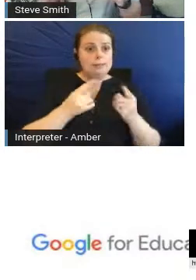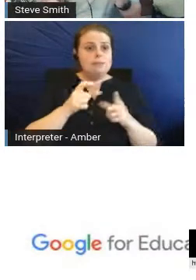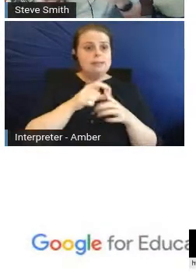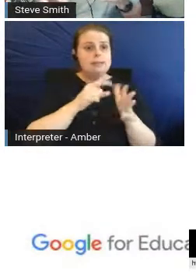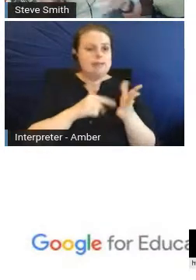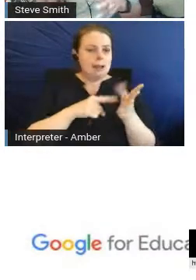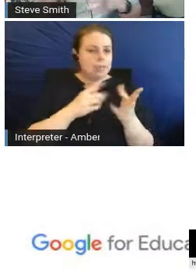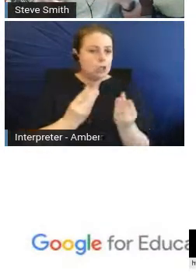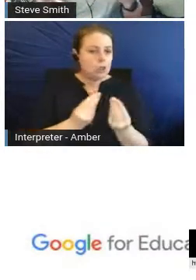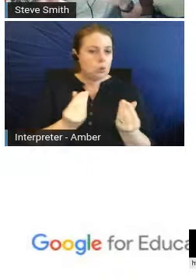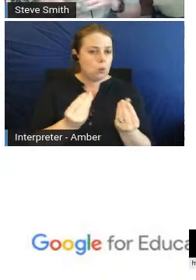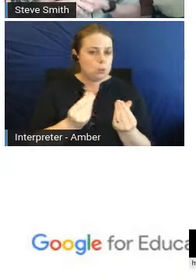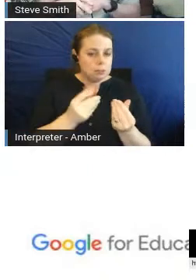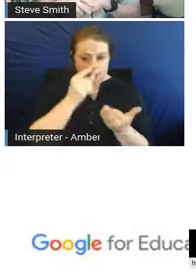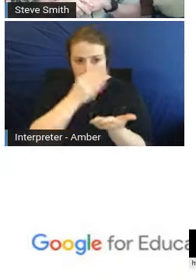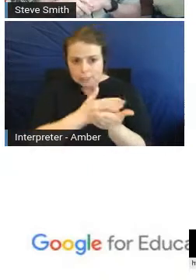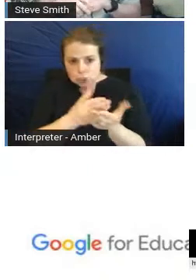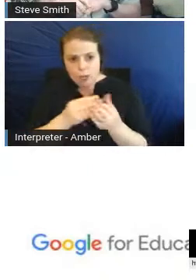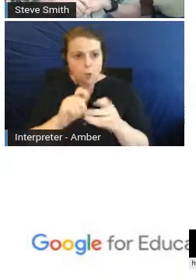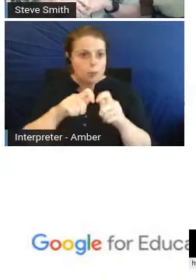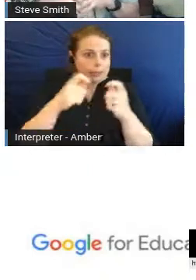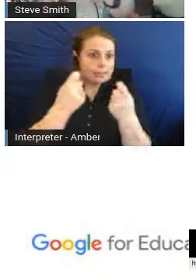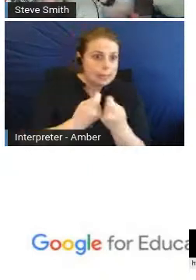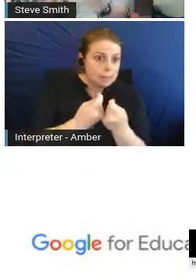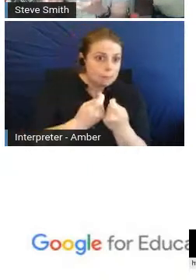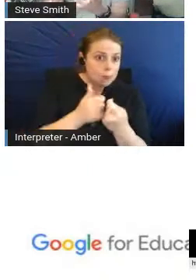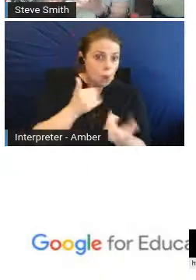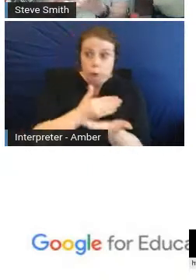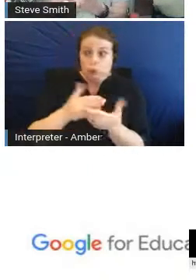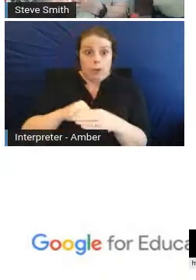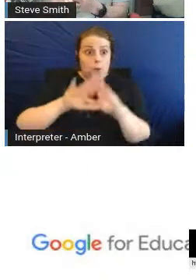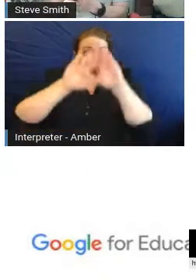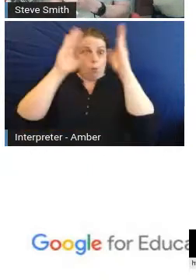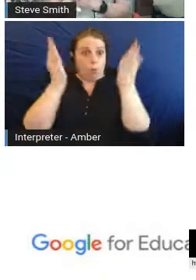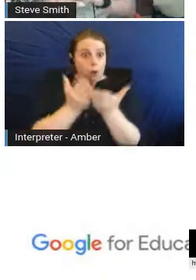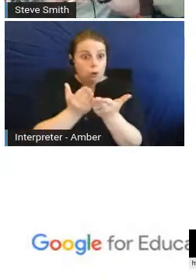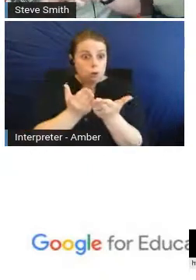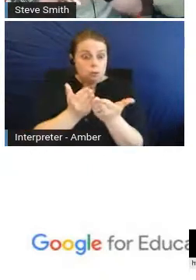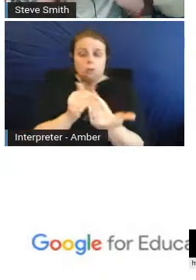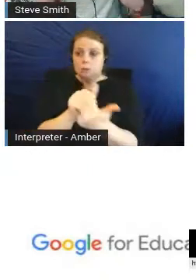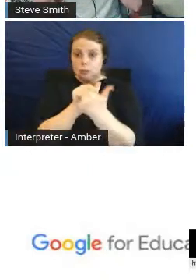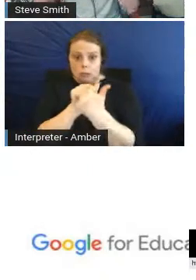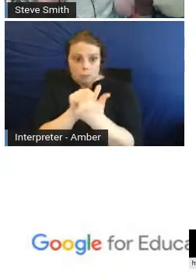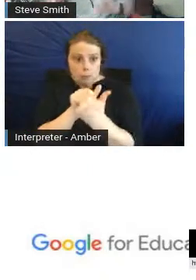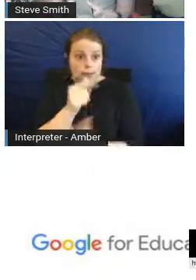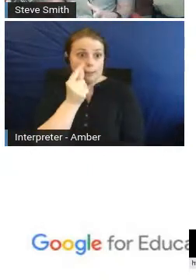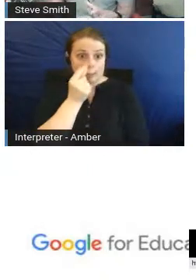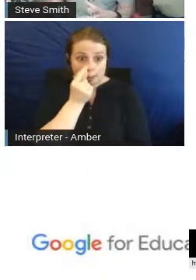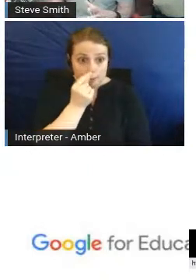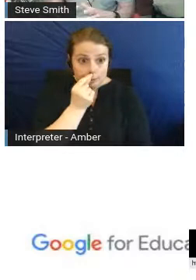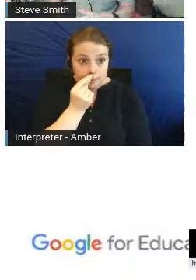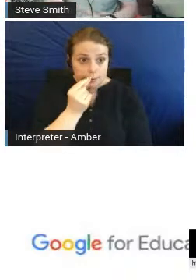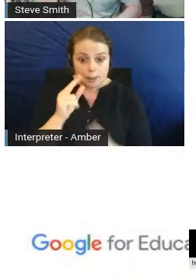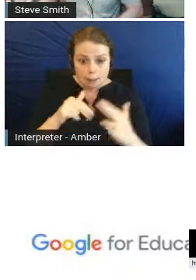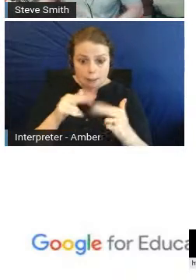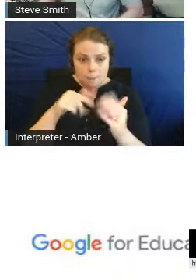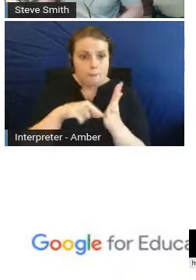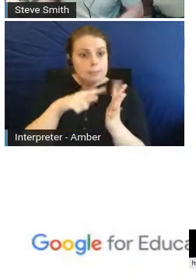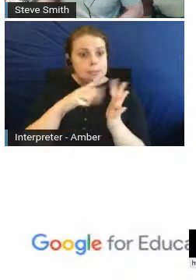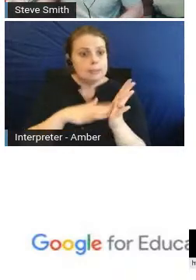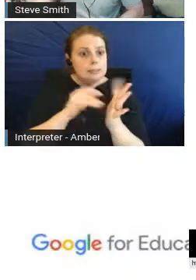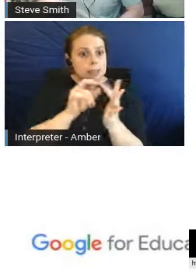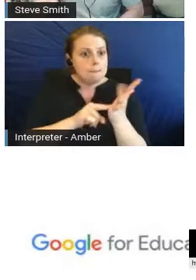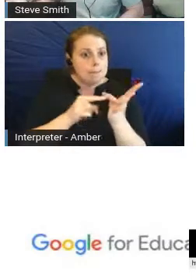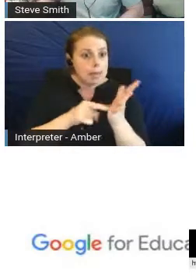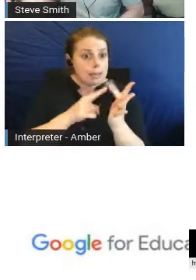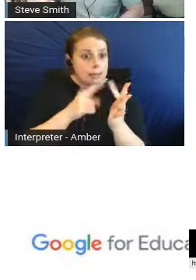can share it with your team or with the world. You can collaborate on this. You can build templates and share the templates